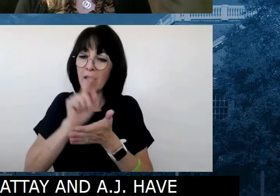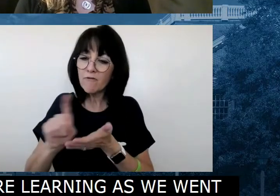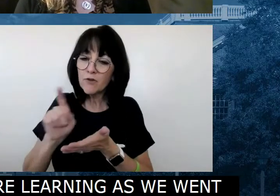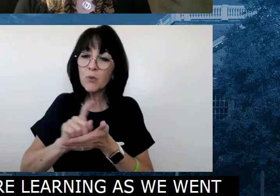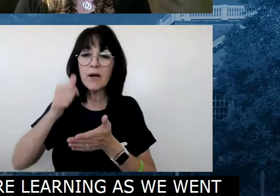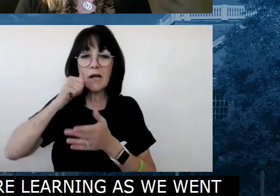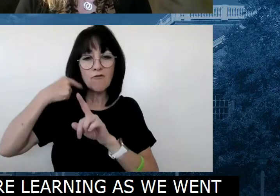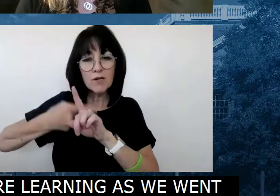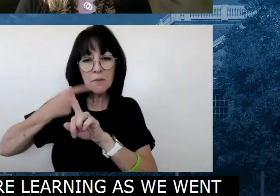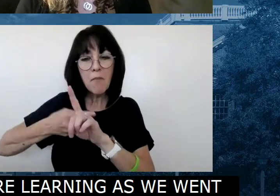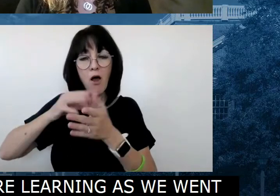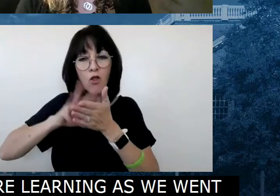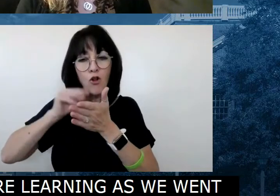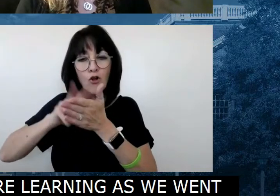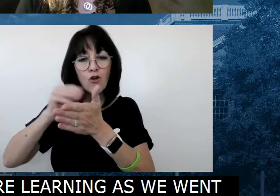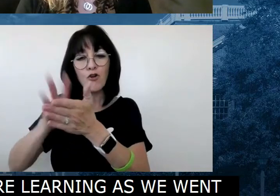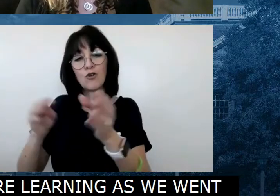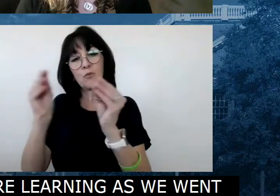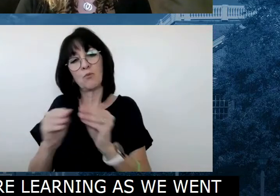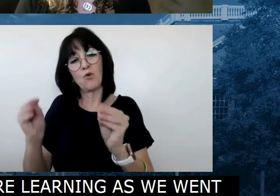All right, thank you.